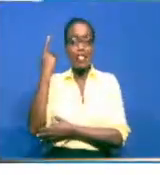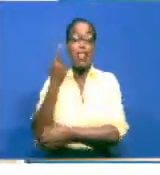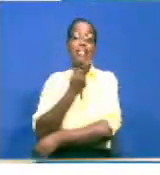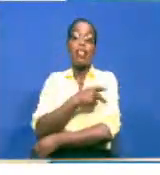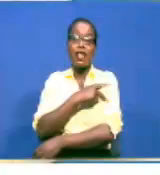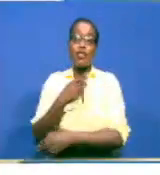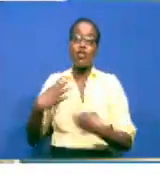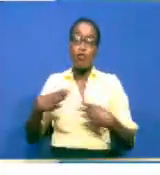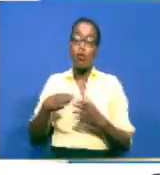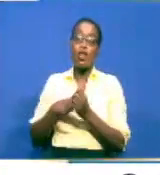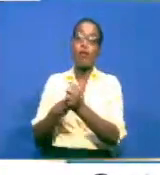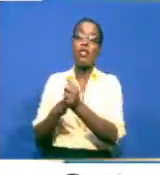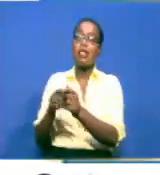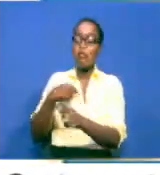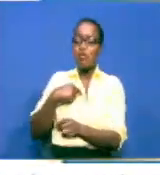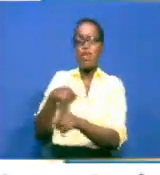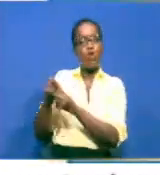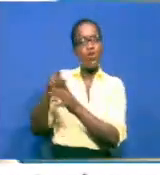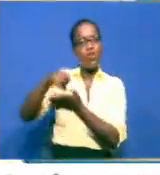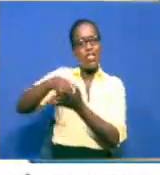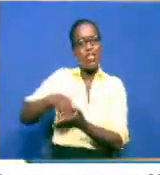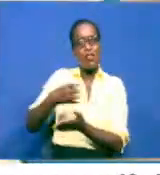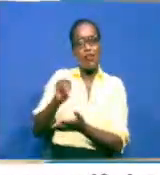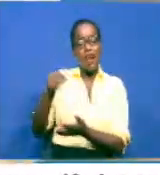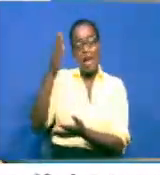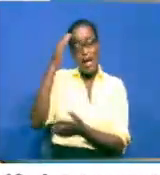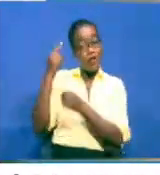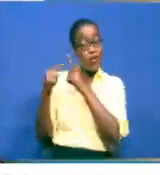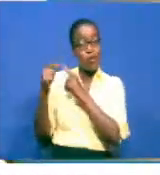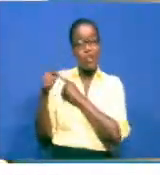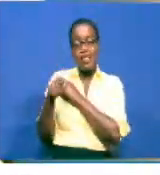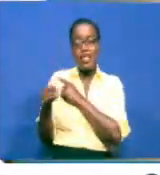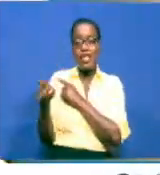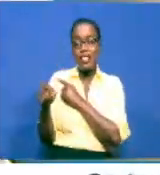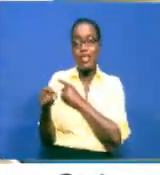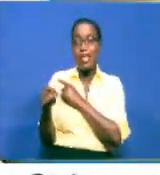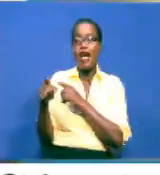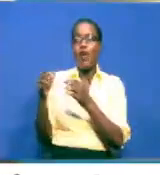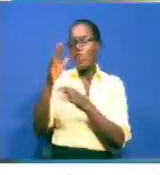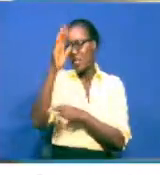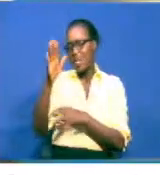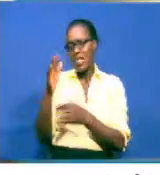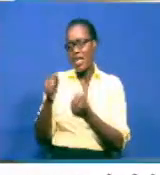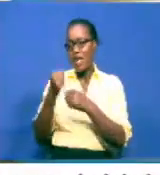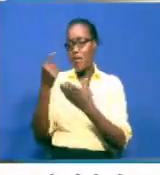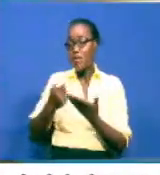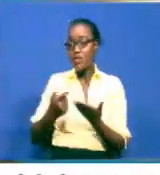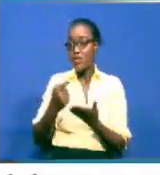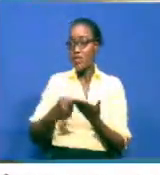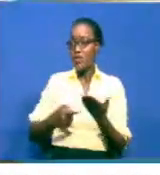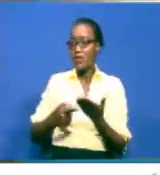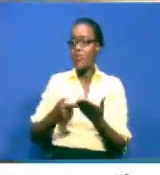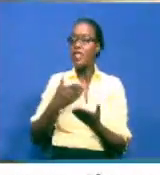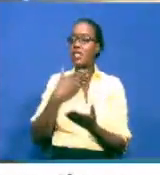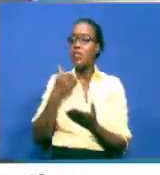leading. I'm one of them, mm-hmm. and I know what they go through. So what happened on Sunday yes. is that they